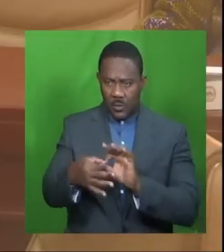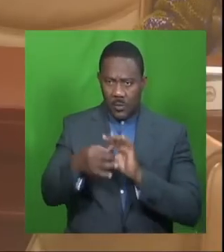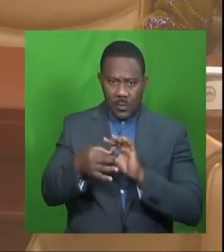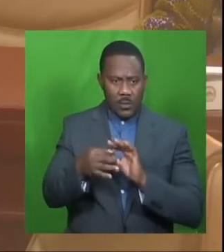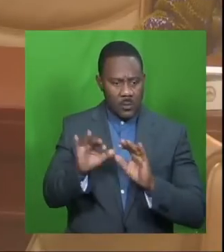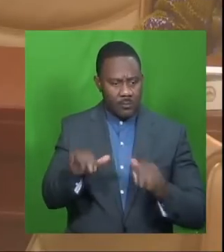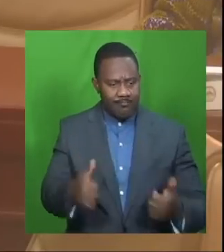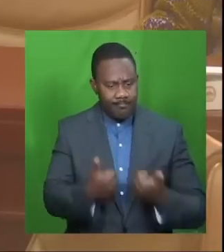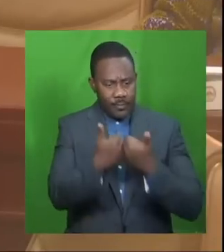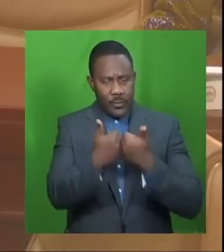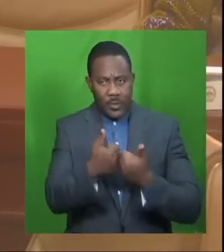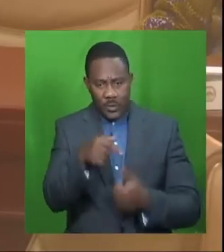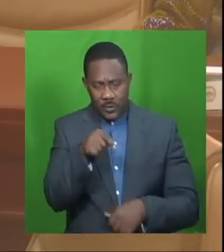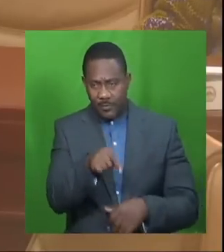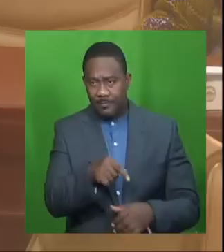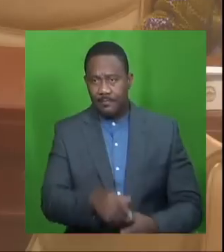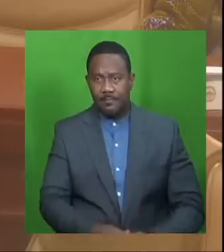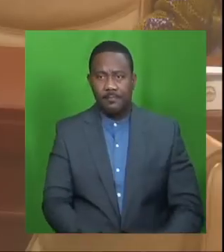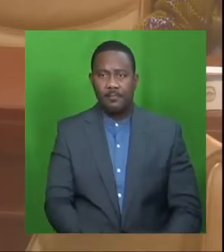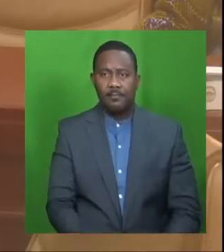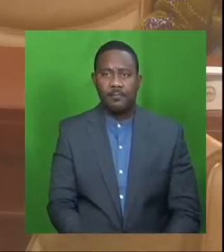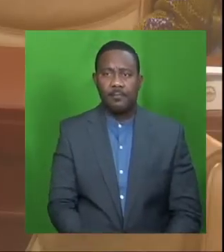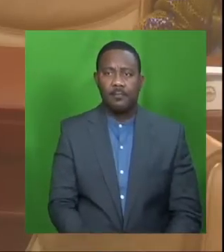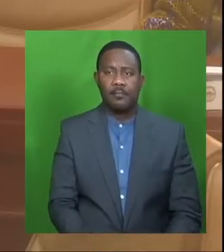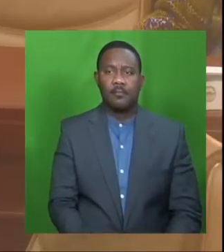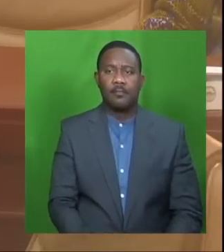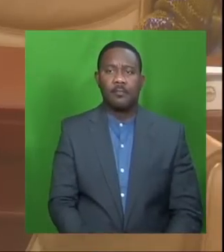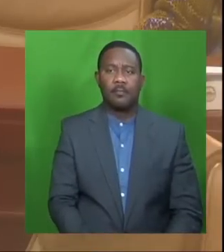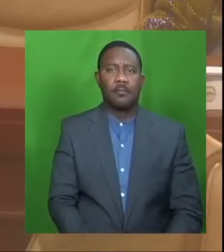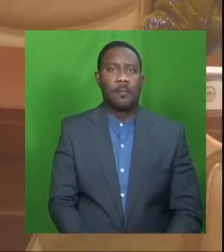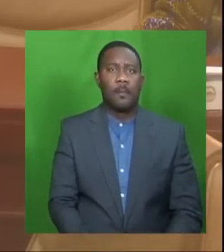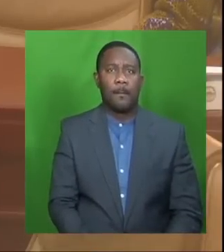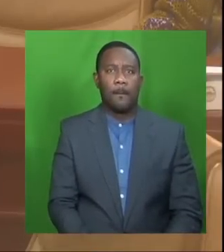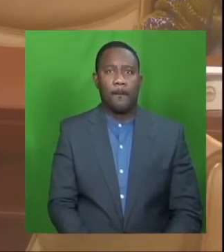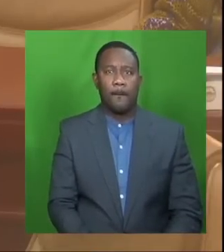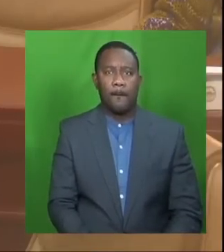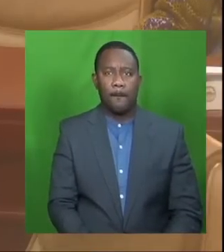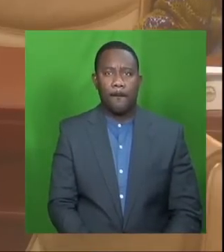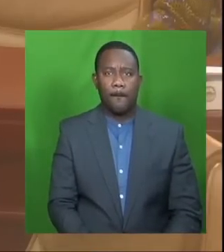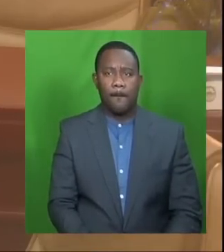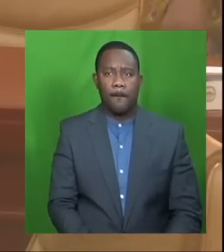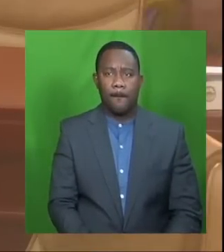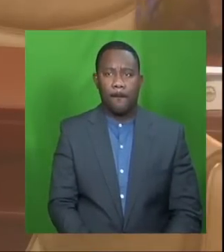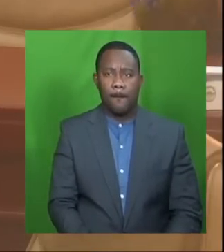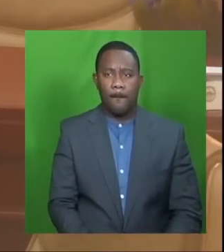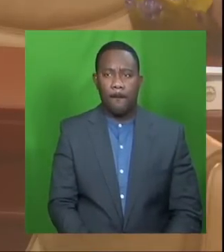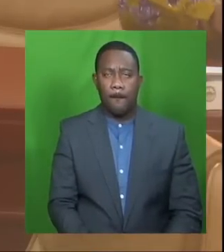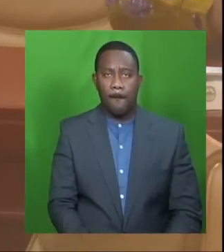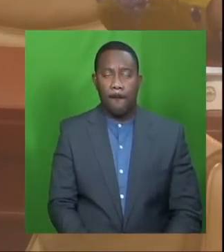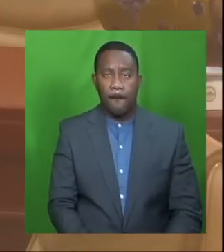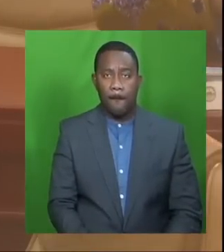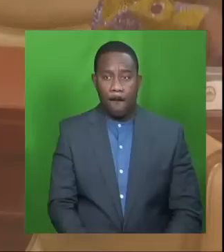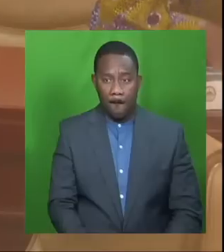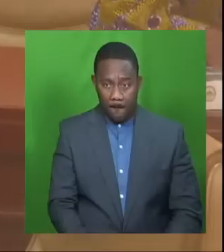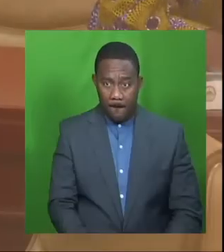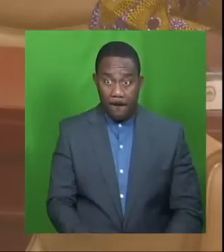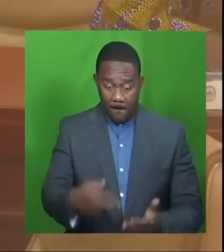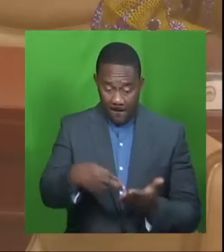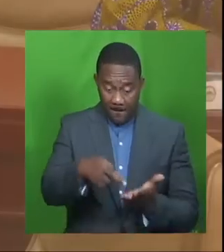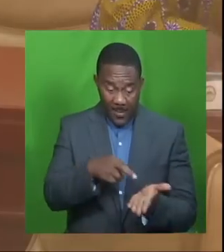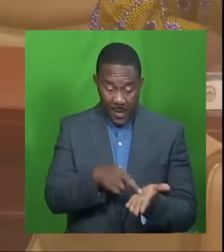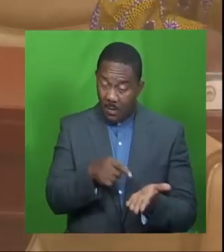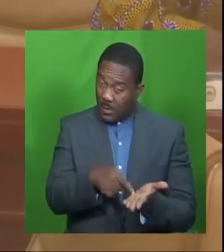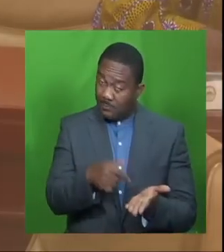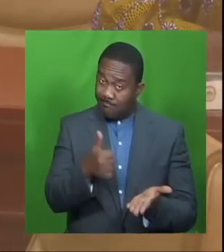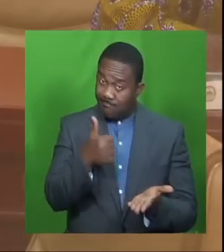this unconstitutionality. But, Honourable Speaker, it's a very, very, very good report that has been put